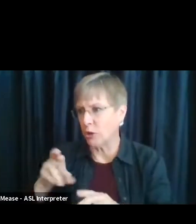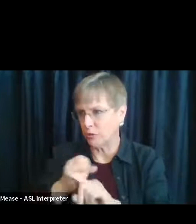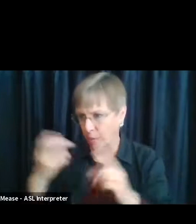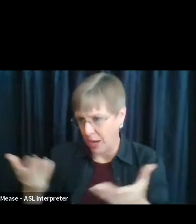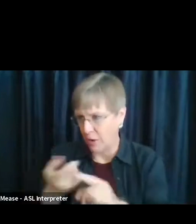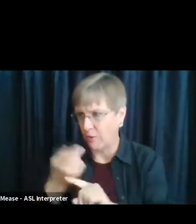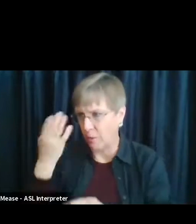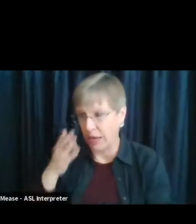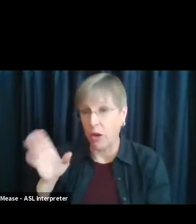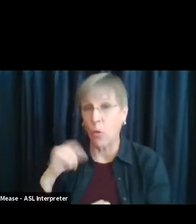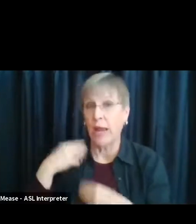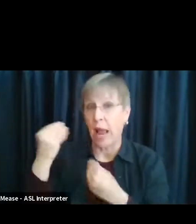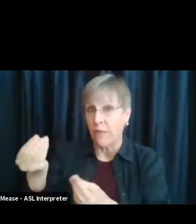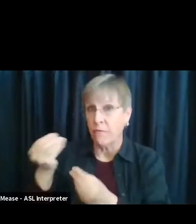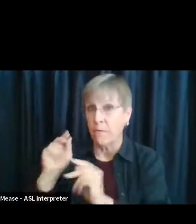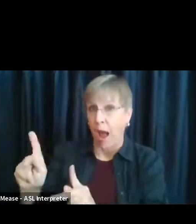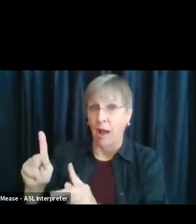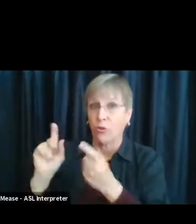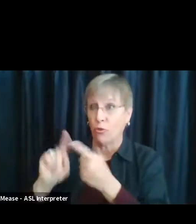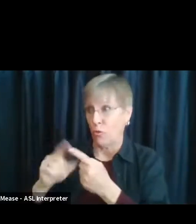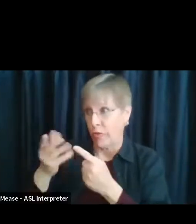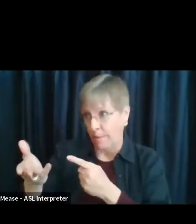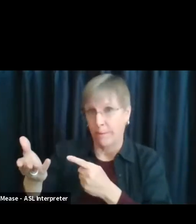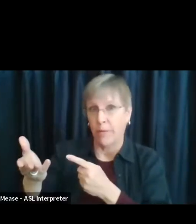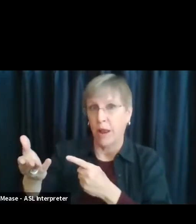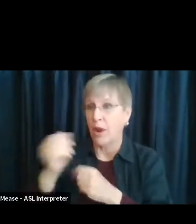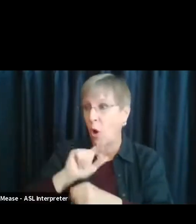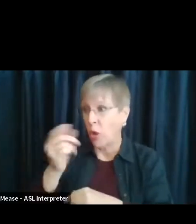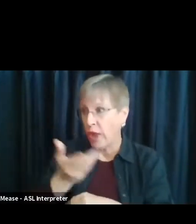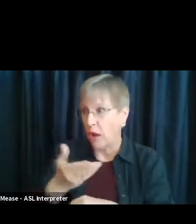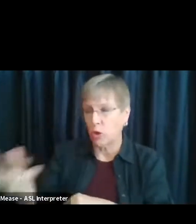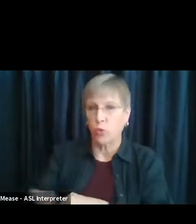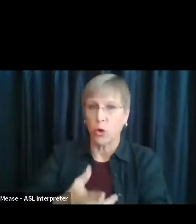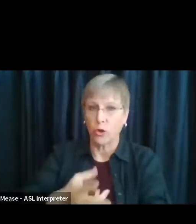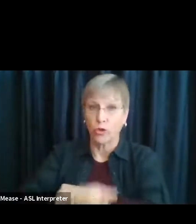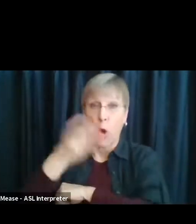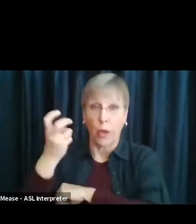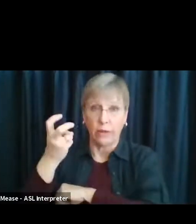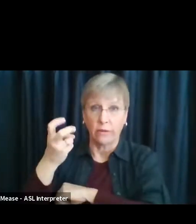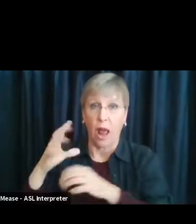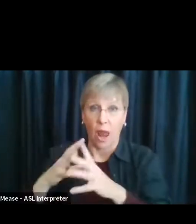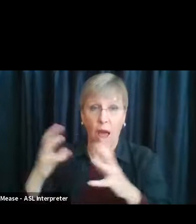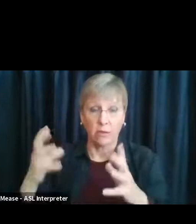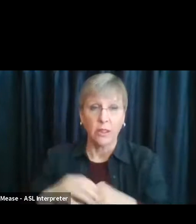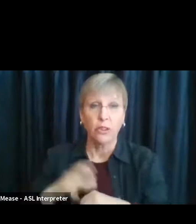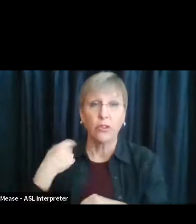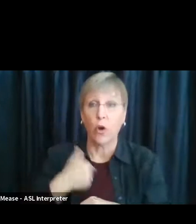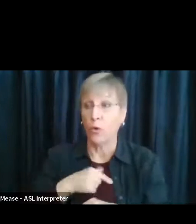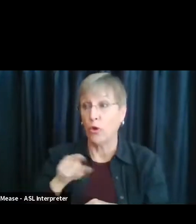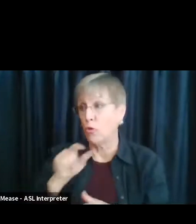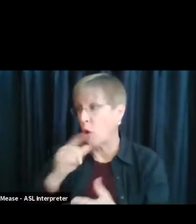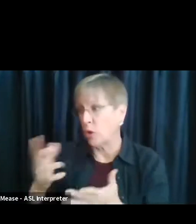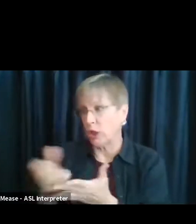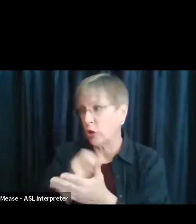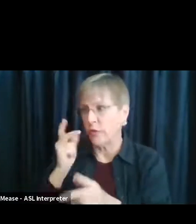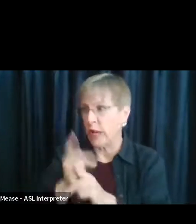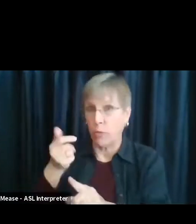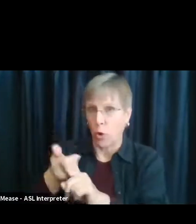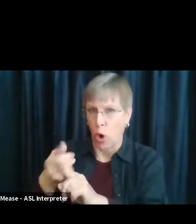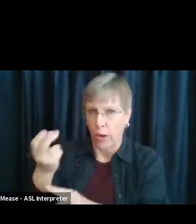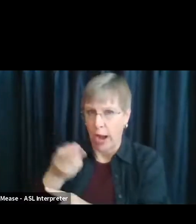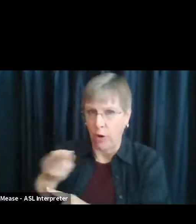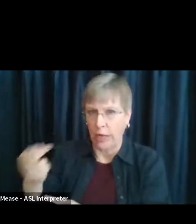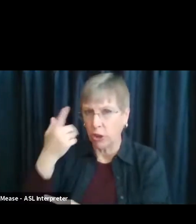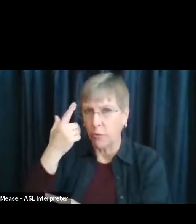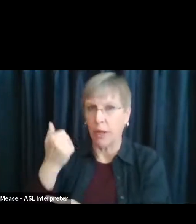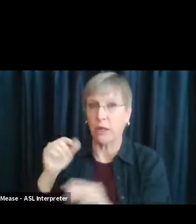to Kinshasa and everyone, and all the objects were stolen and lost. So you don't deserve to keep your own heritage